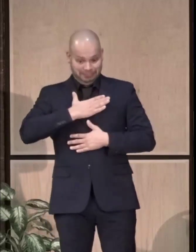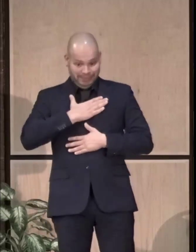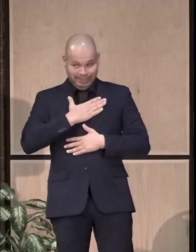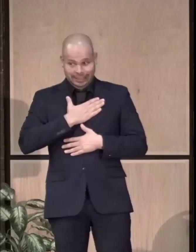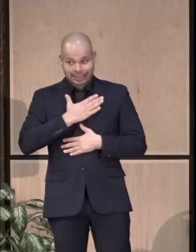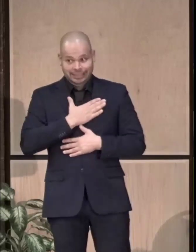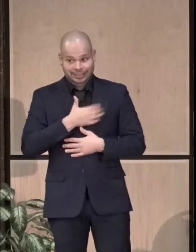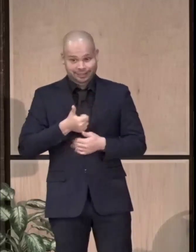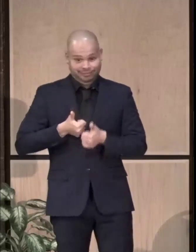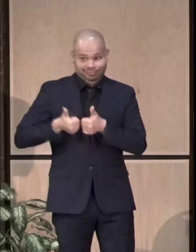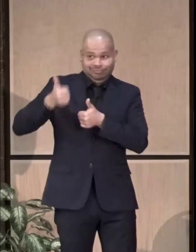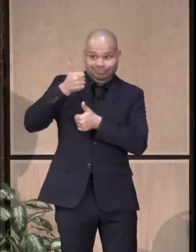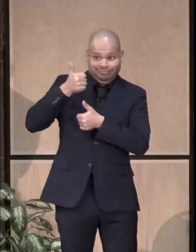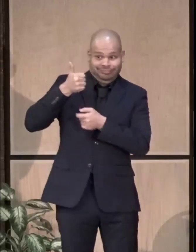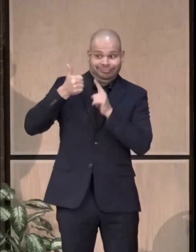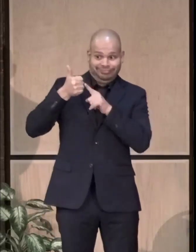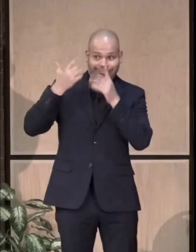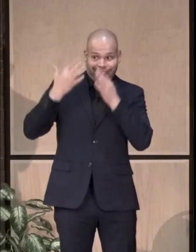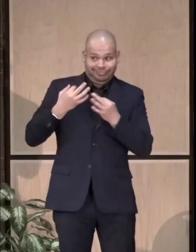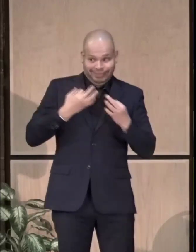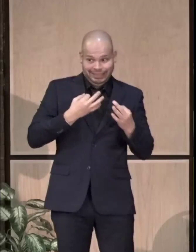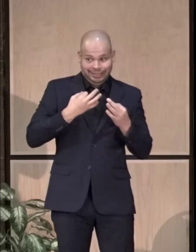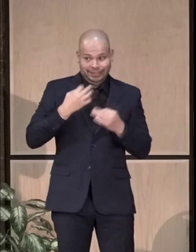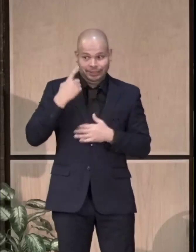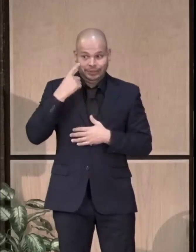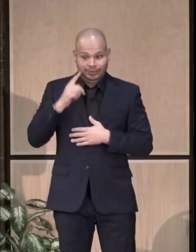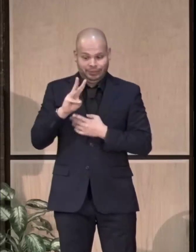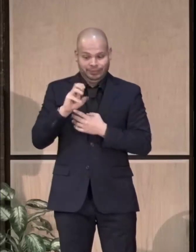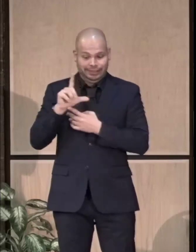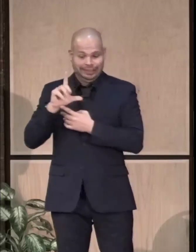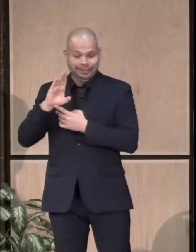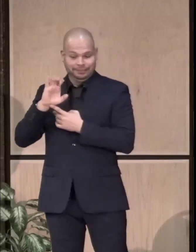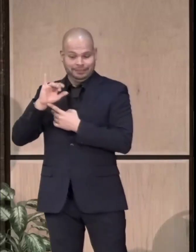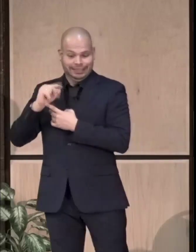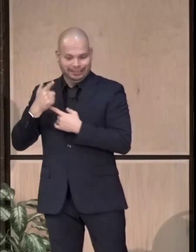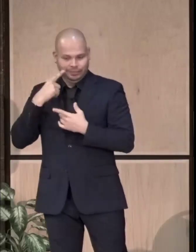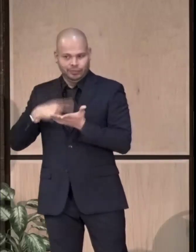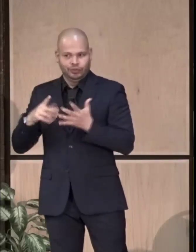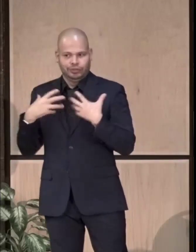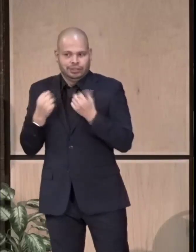what we were looking for. And that's what we requested.